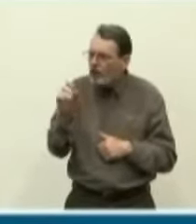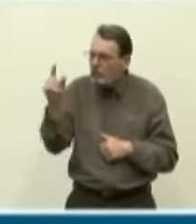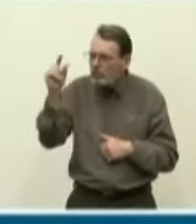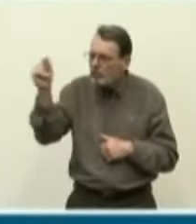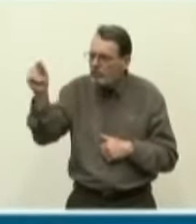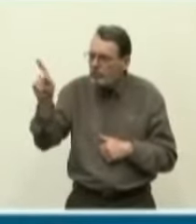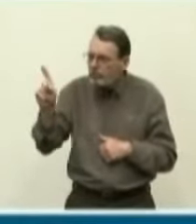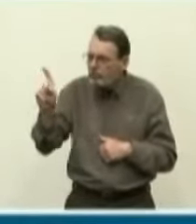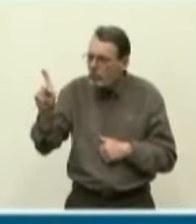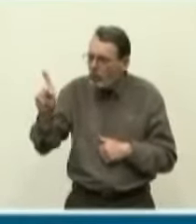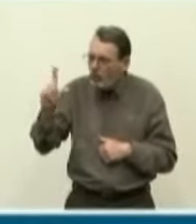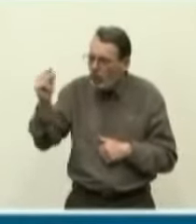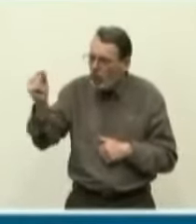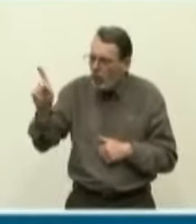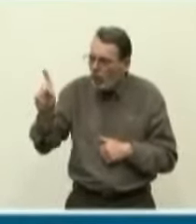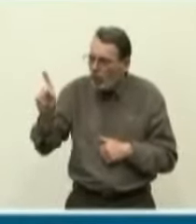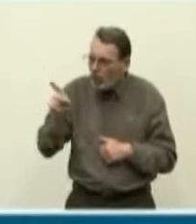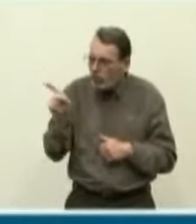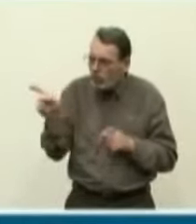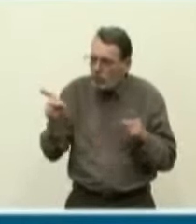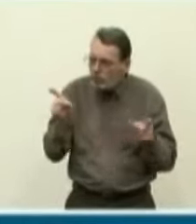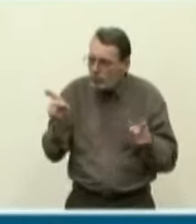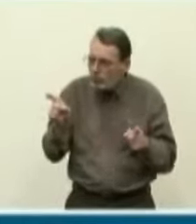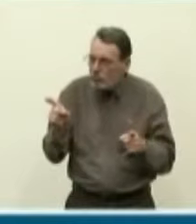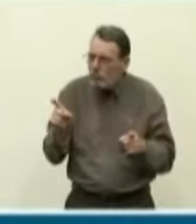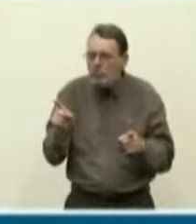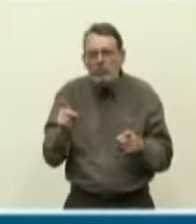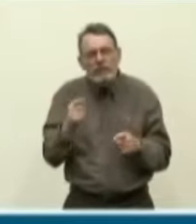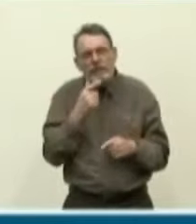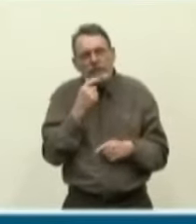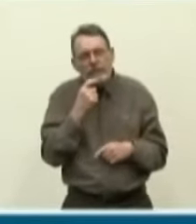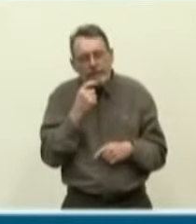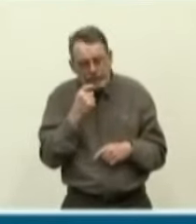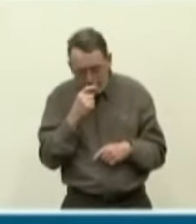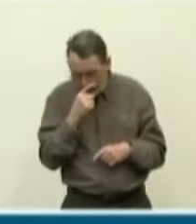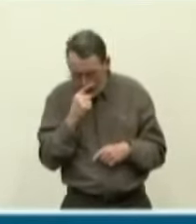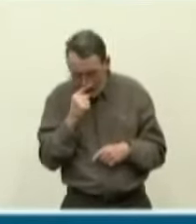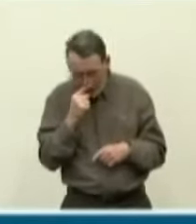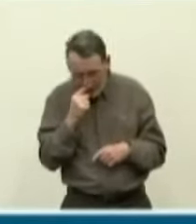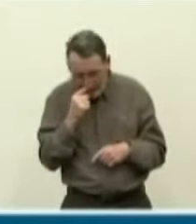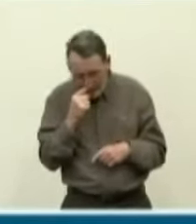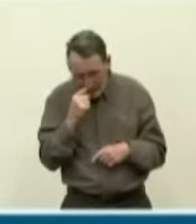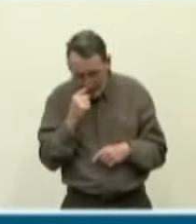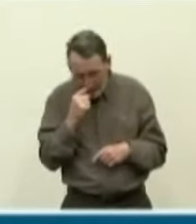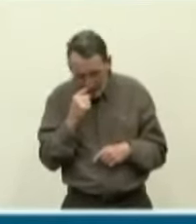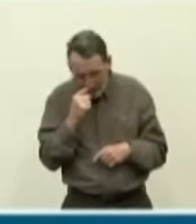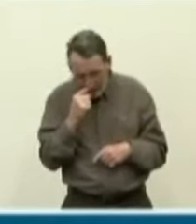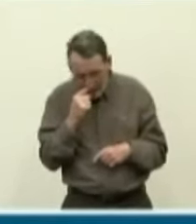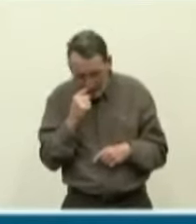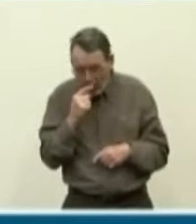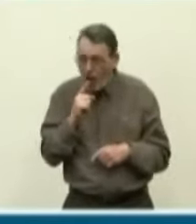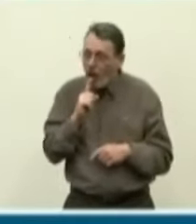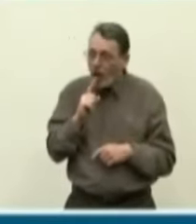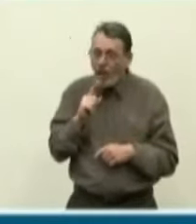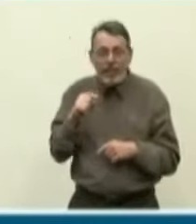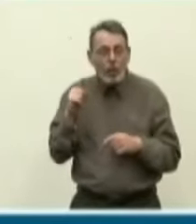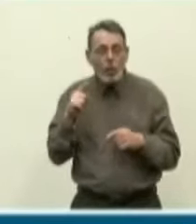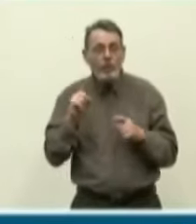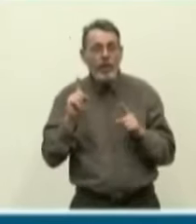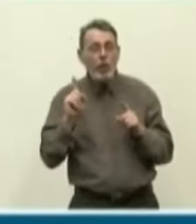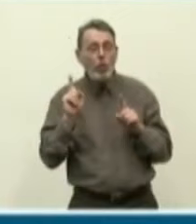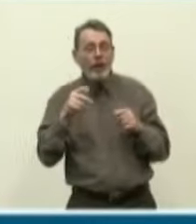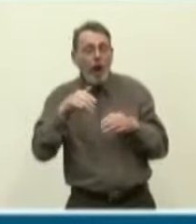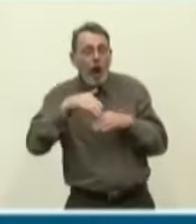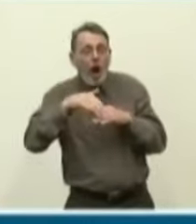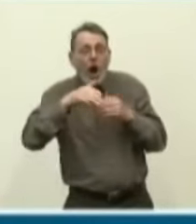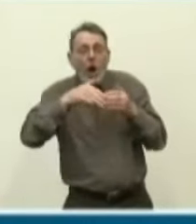So they went to the Cardinal. I'm not very good at the Cardinal here, I think. Are they going? They went away from Pier